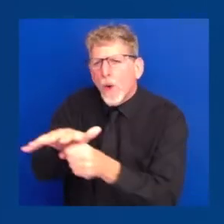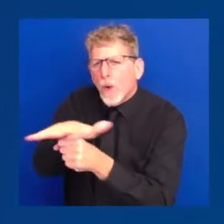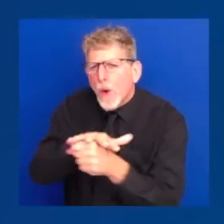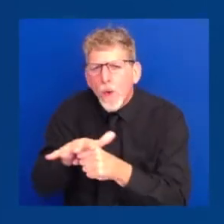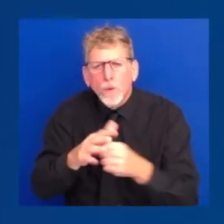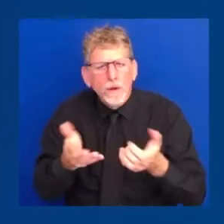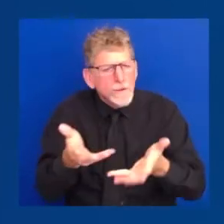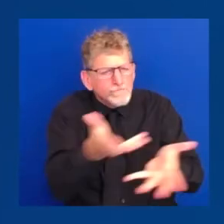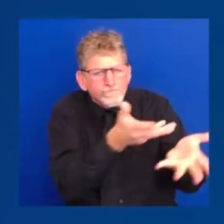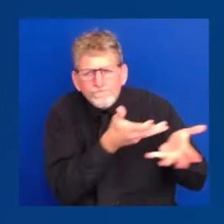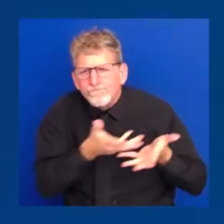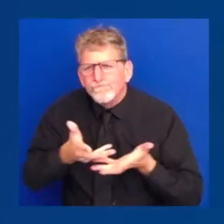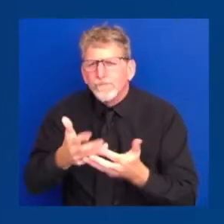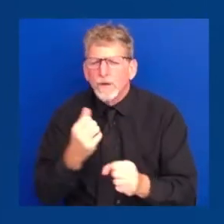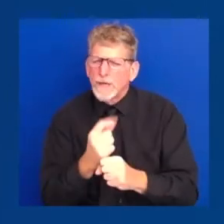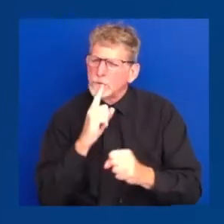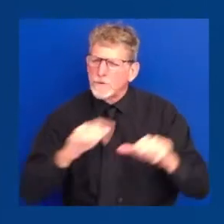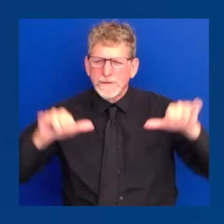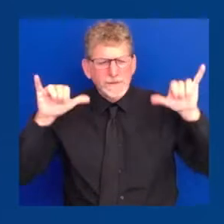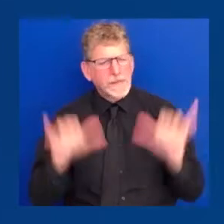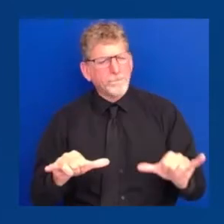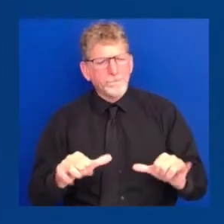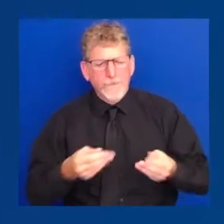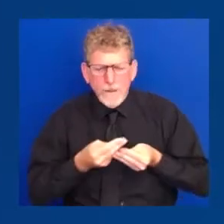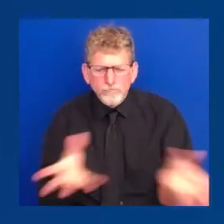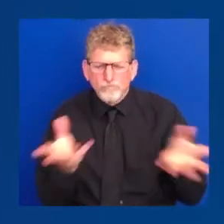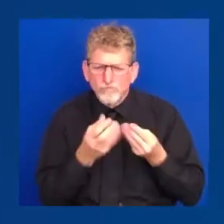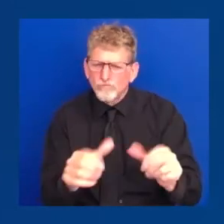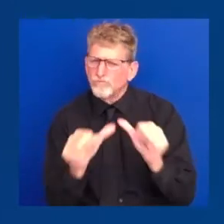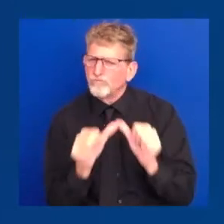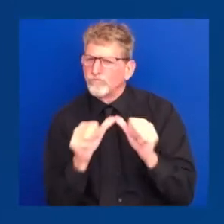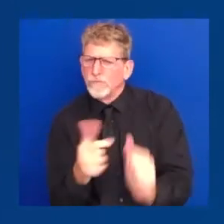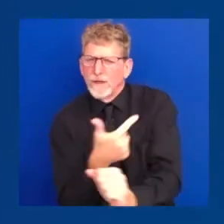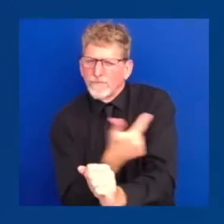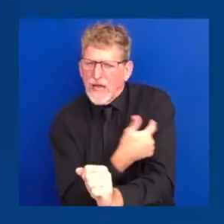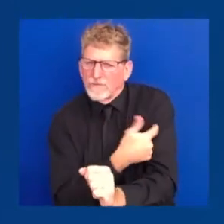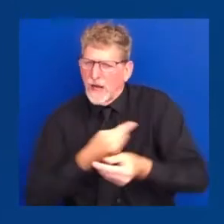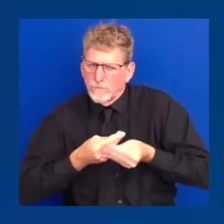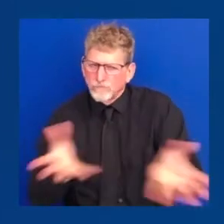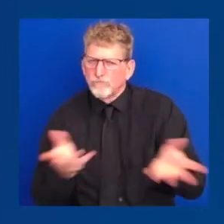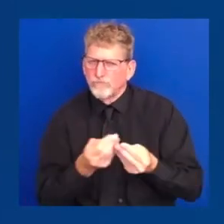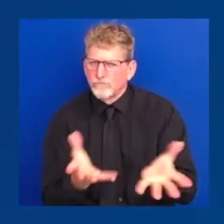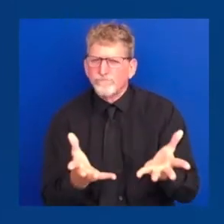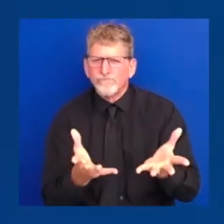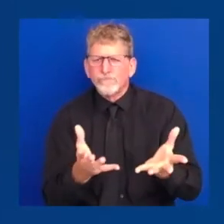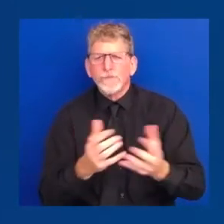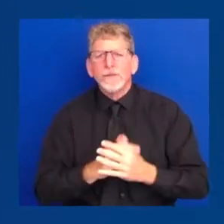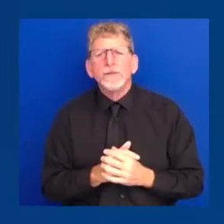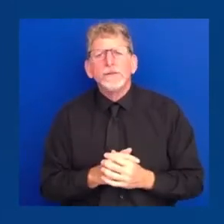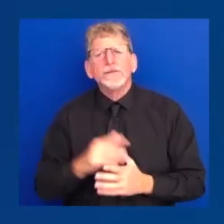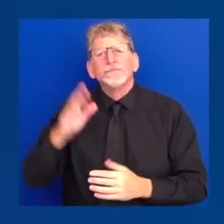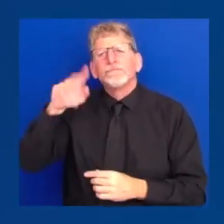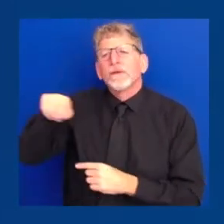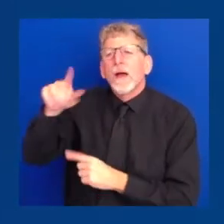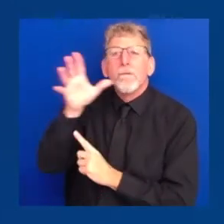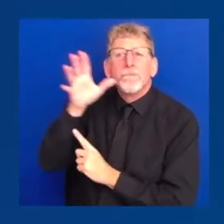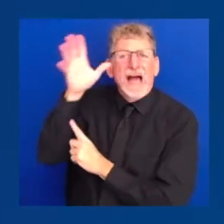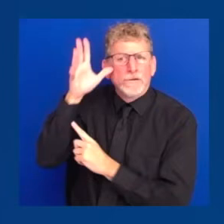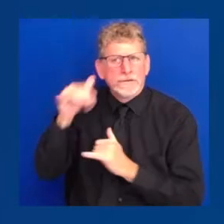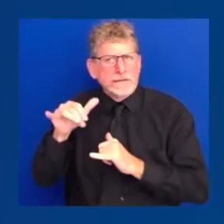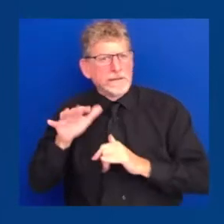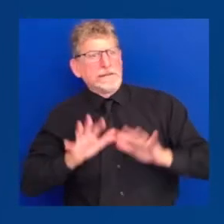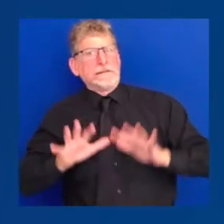Importantly, we know parents of children under the age of 5 are eager to provide their kids the protection of a vaccine.